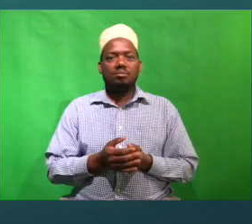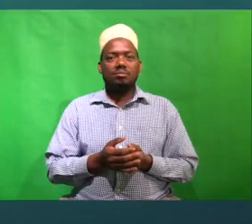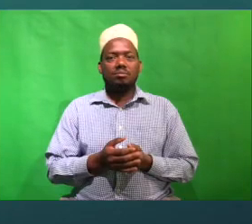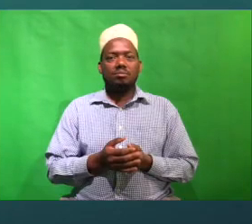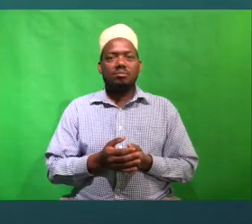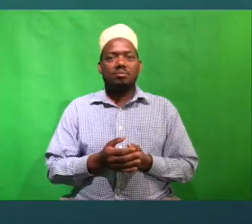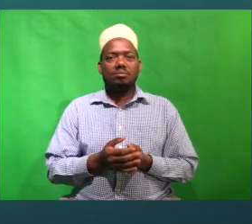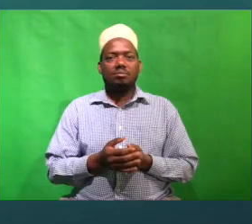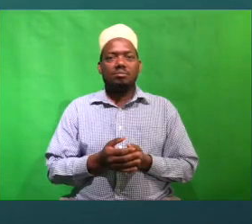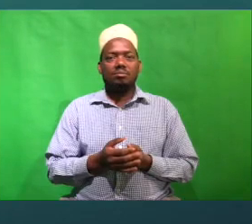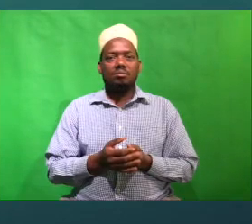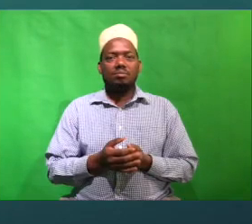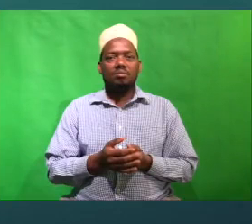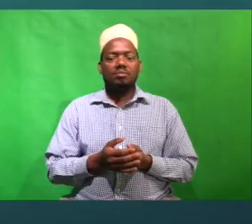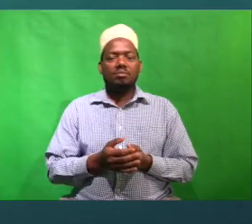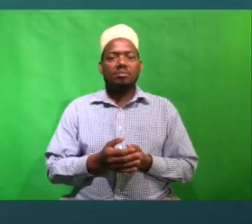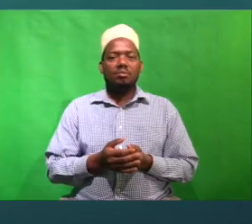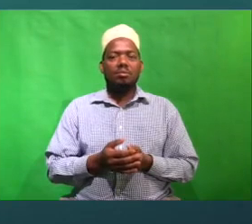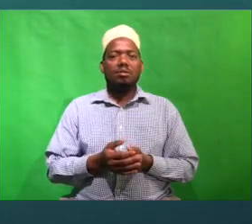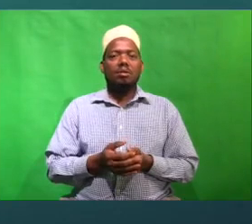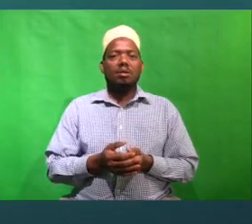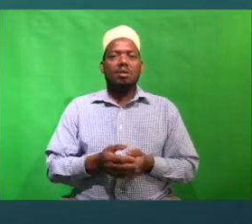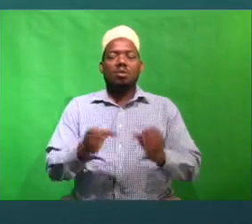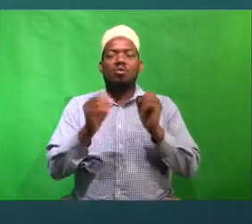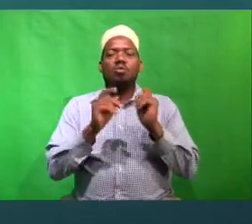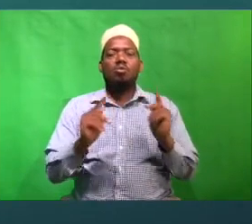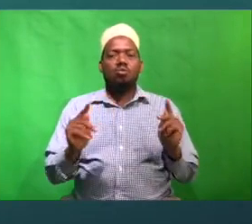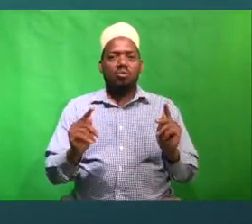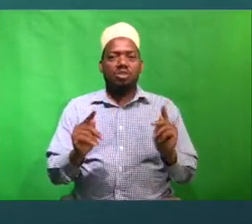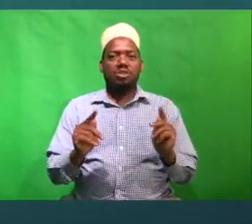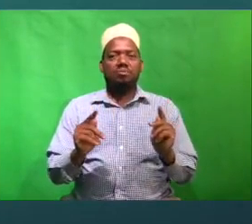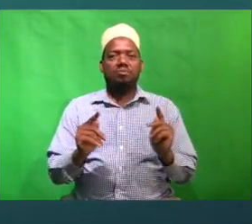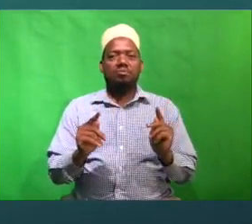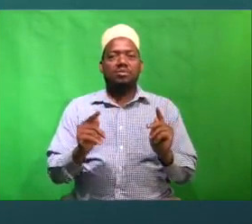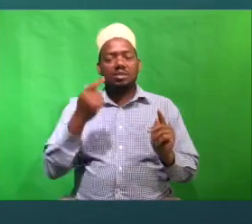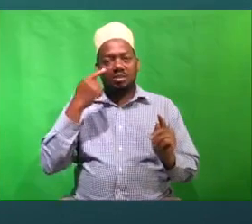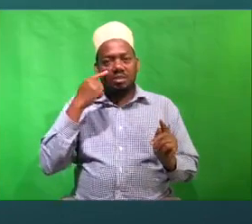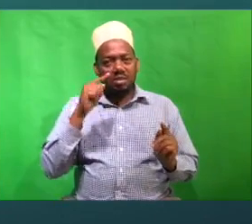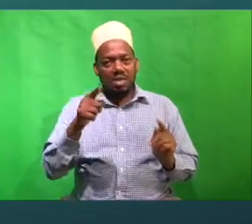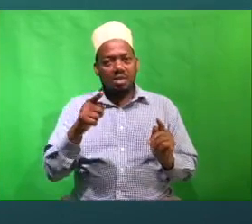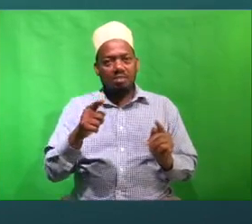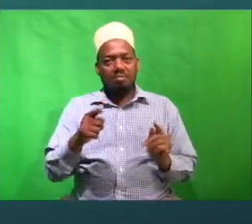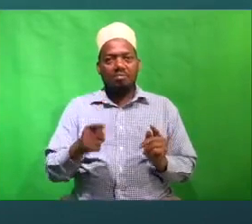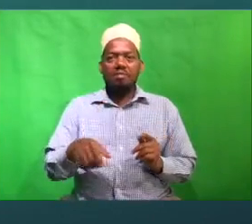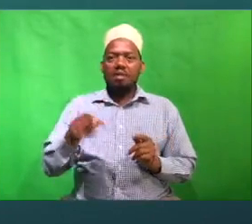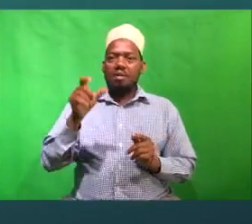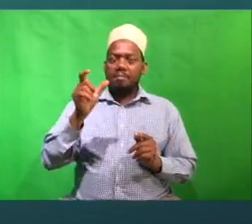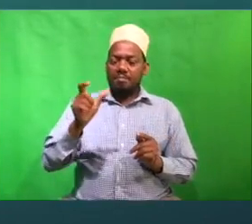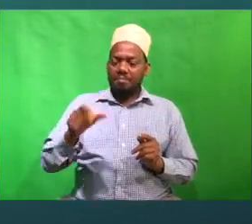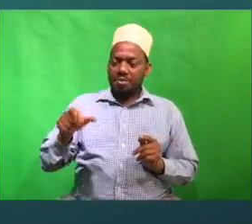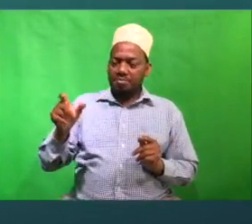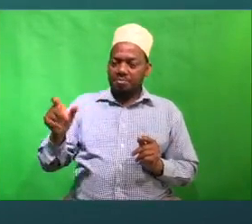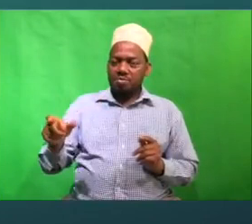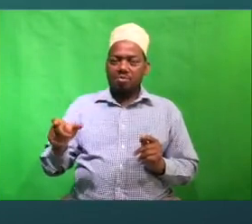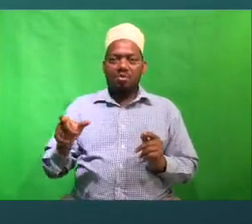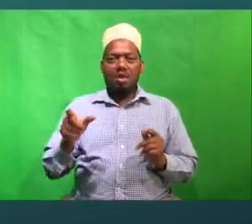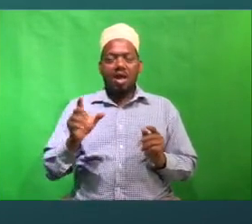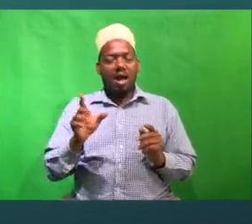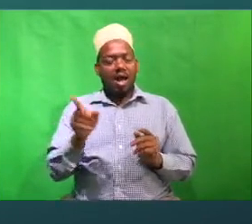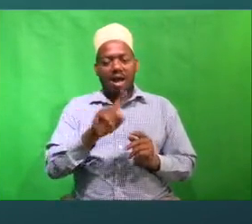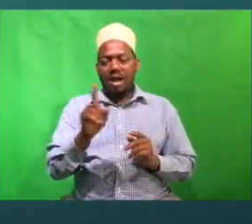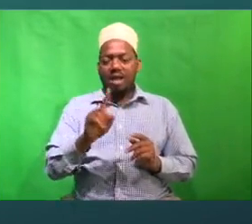good. Well tried. Very good. Because the people is